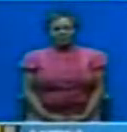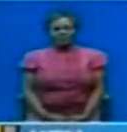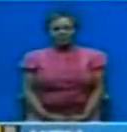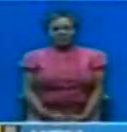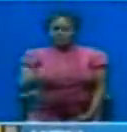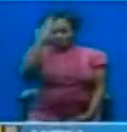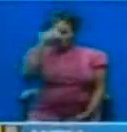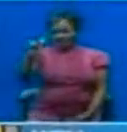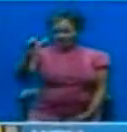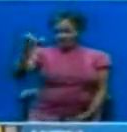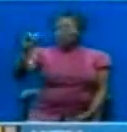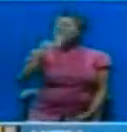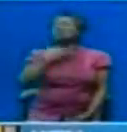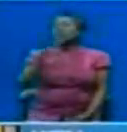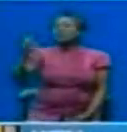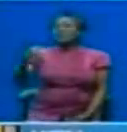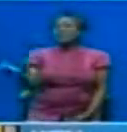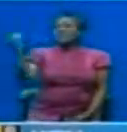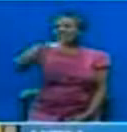Kwa nini ali alitamani siku ya soko ifike tena?